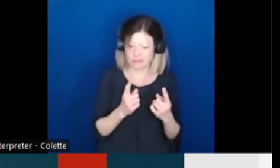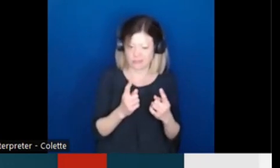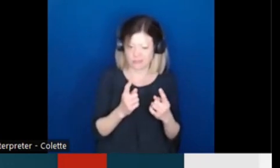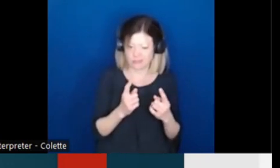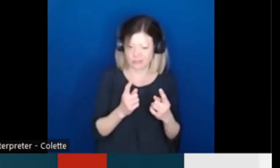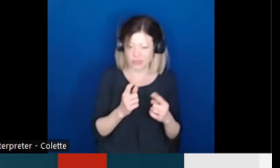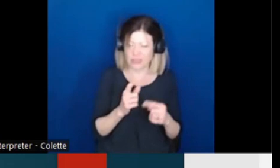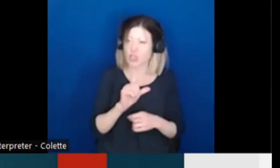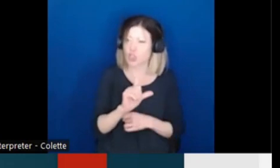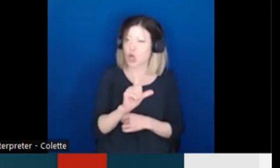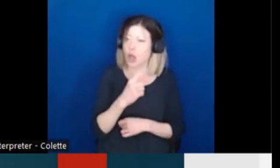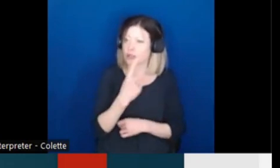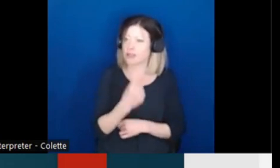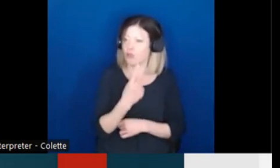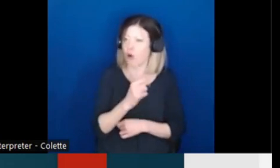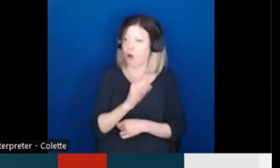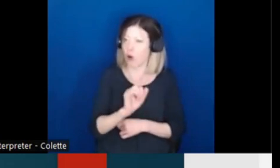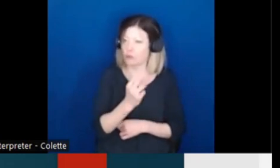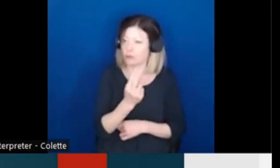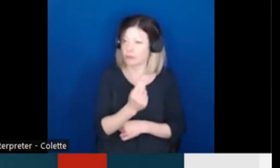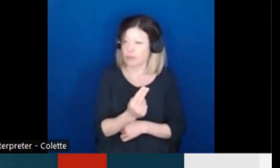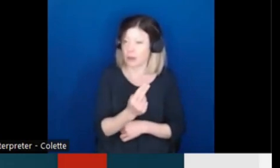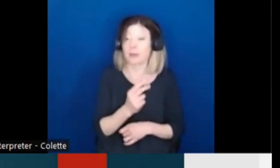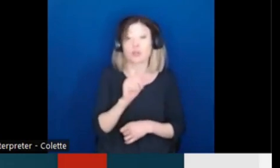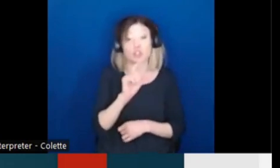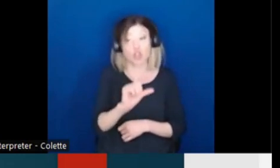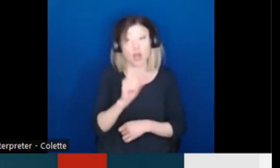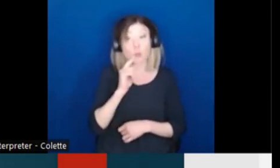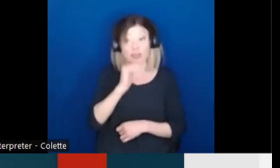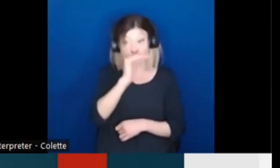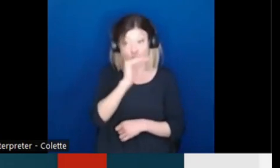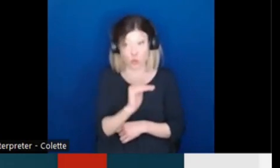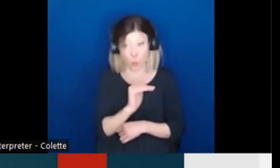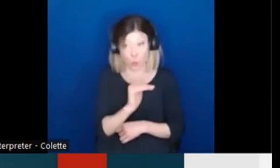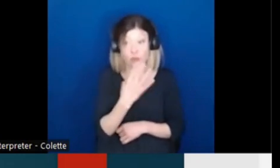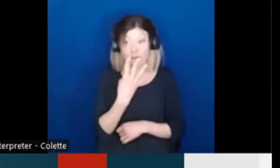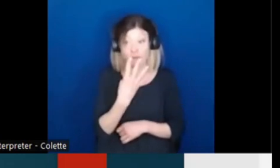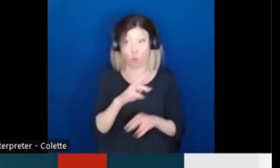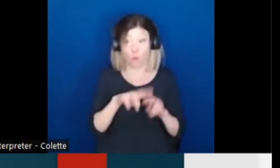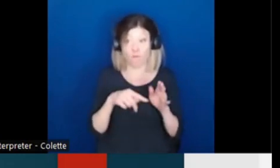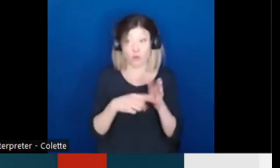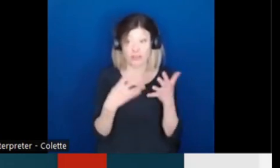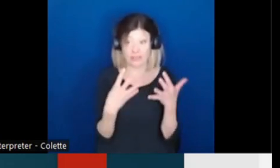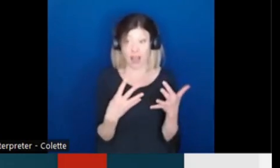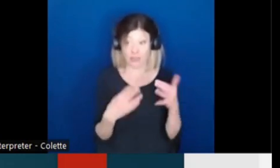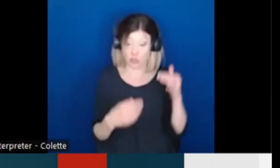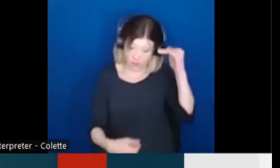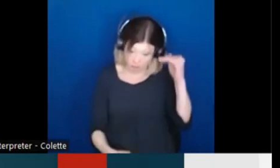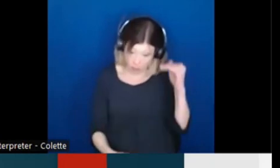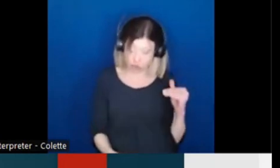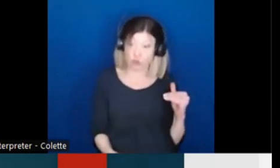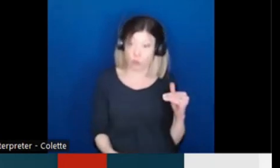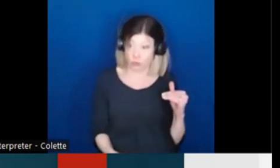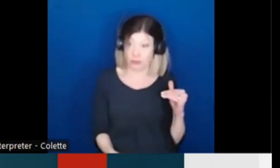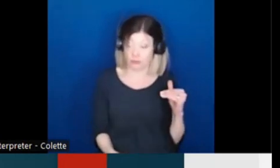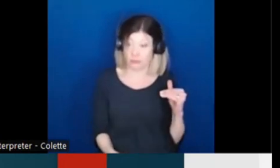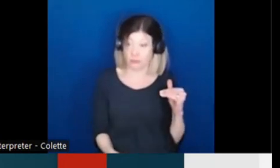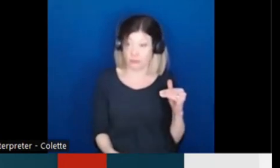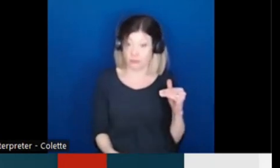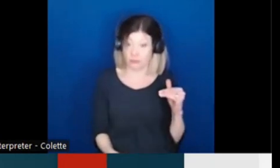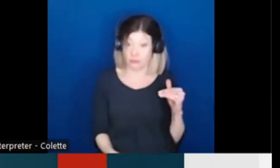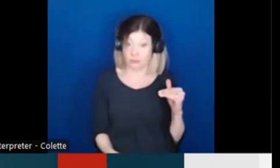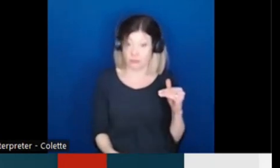Charlotte herself. Charlotte was probably about 4'9". She was incredibly short. Charlotte's biographer, Elizabeth